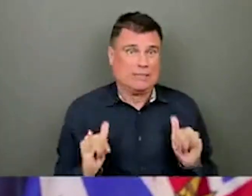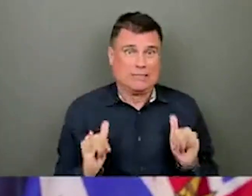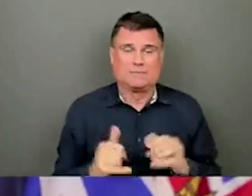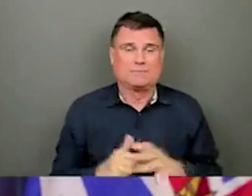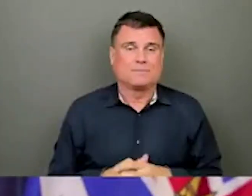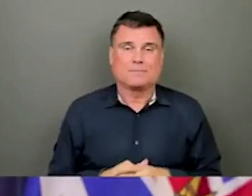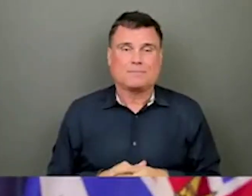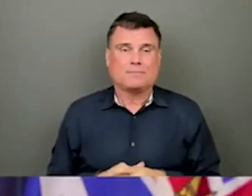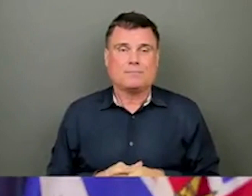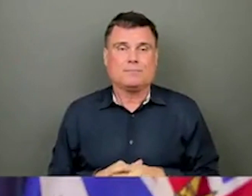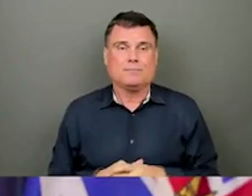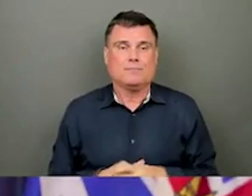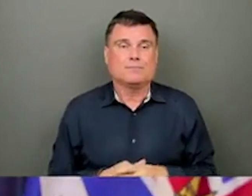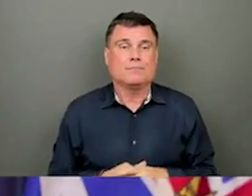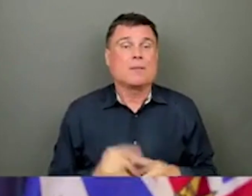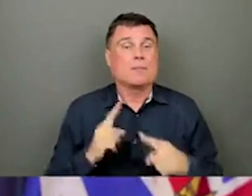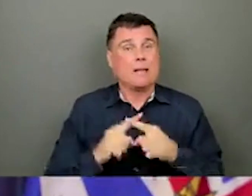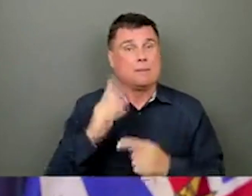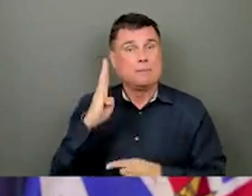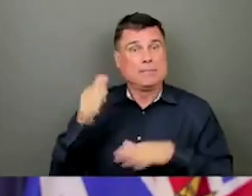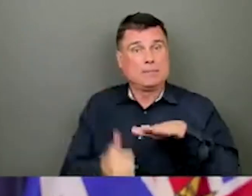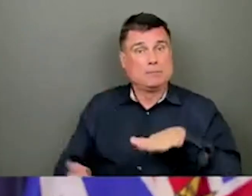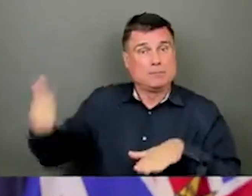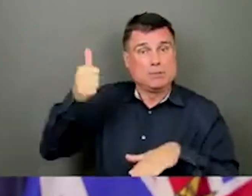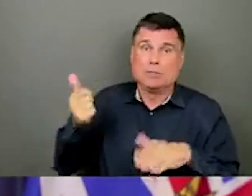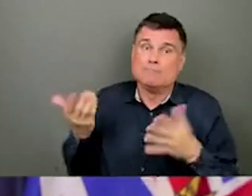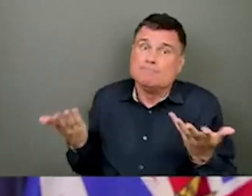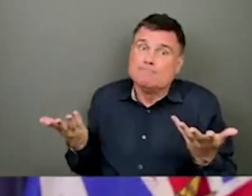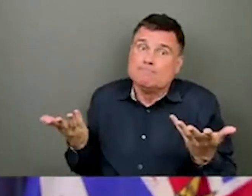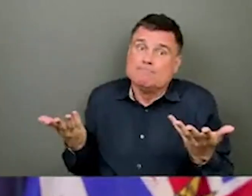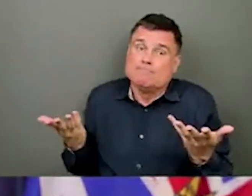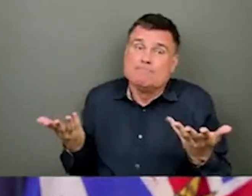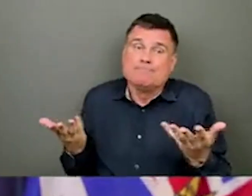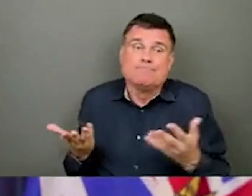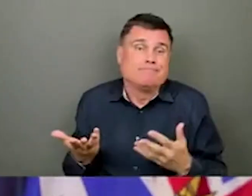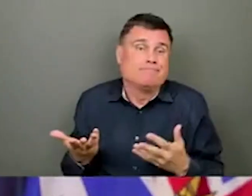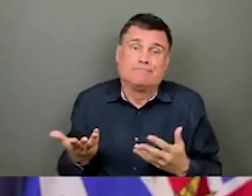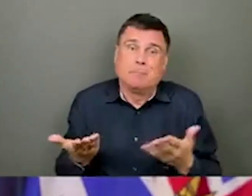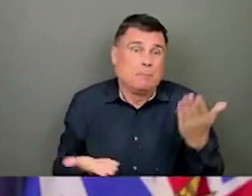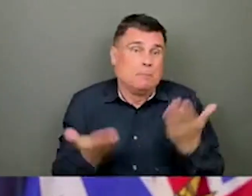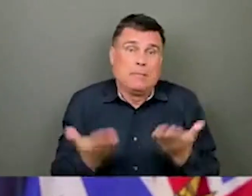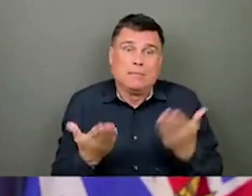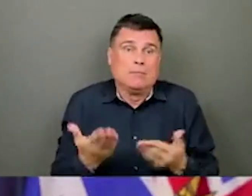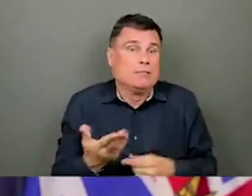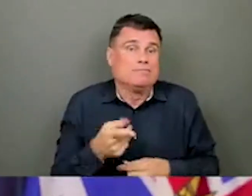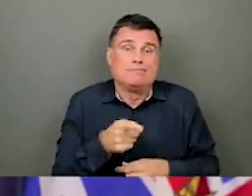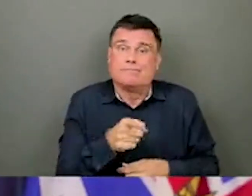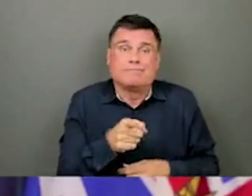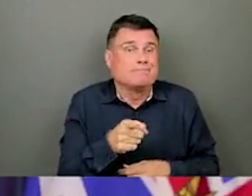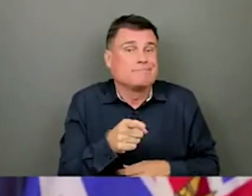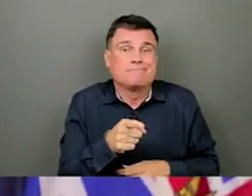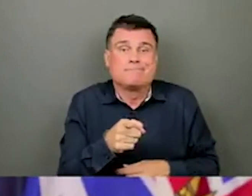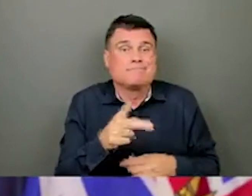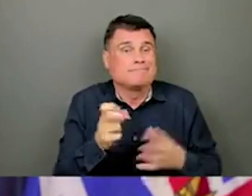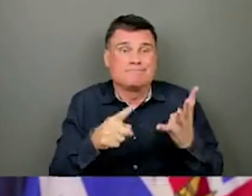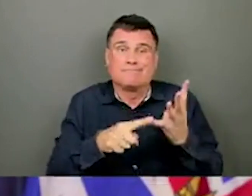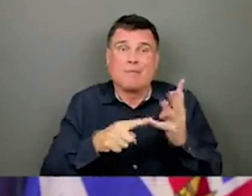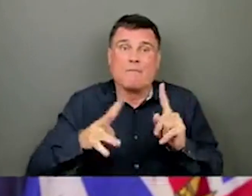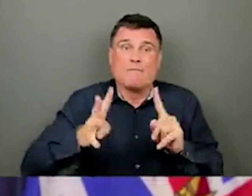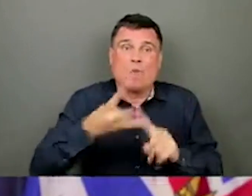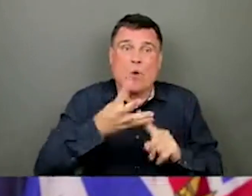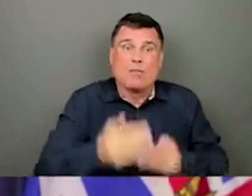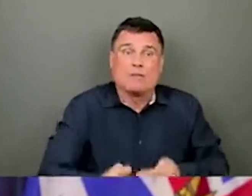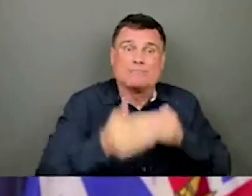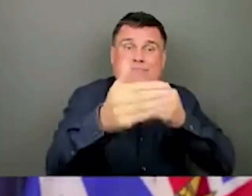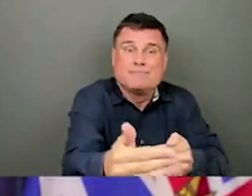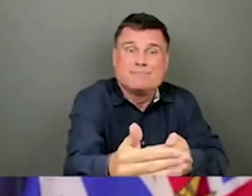It is likely that we will not be moving to step 4 at the moment at September 7th, which was the earliest